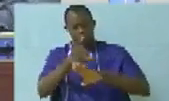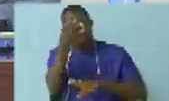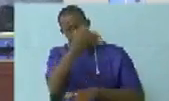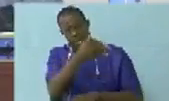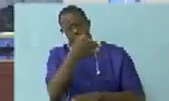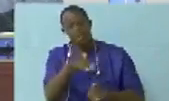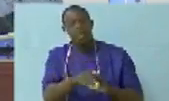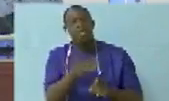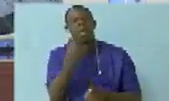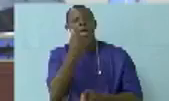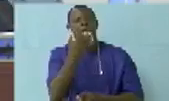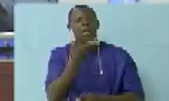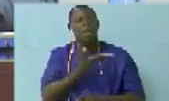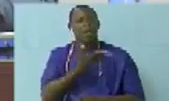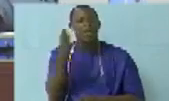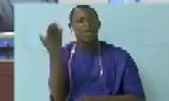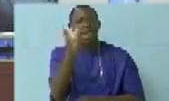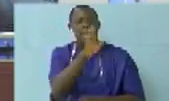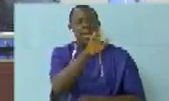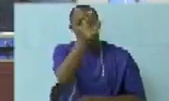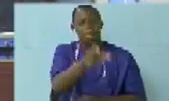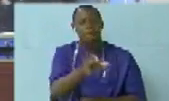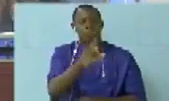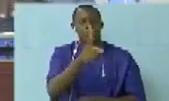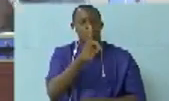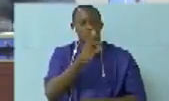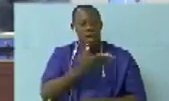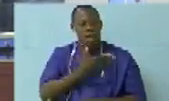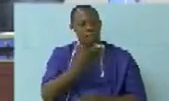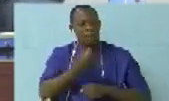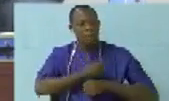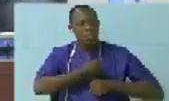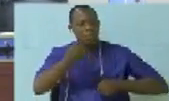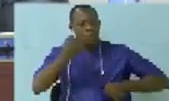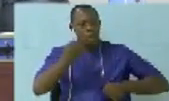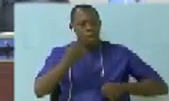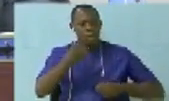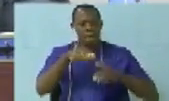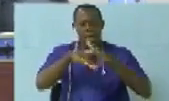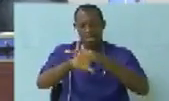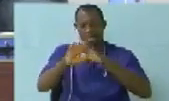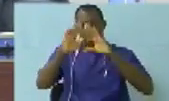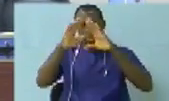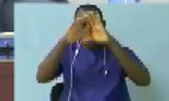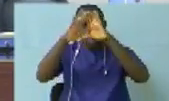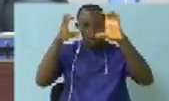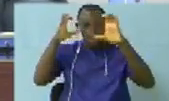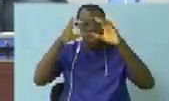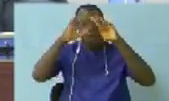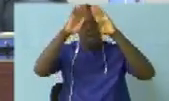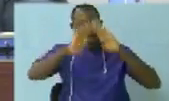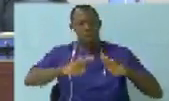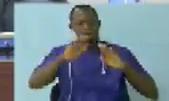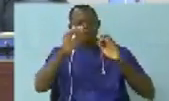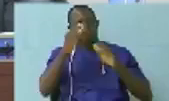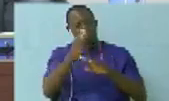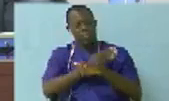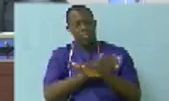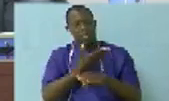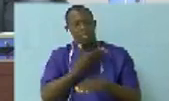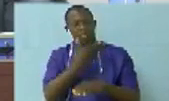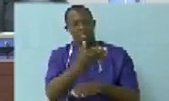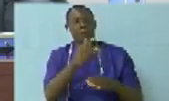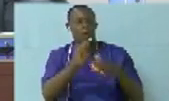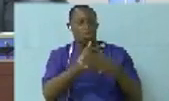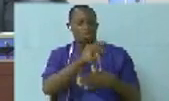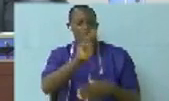were there any people with guns in that hall? For more taranta jele dum bam men yaron ko ni jorangol le mem